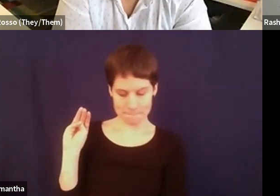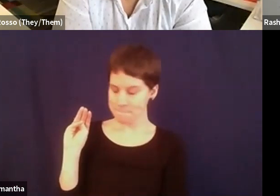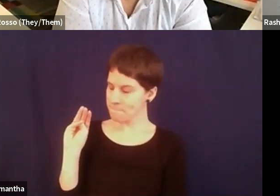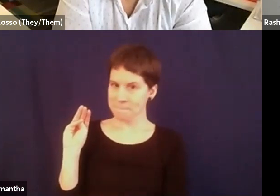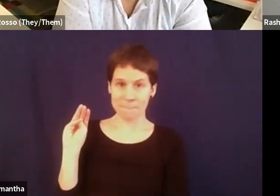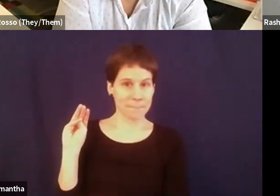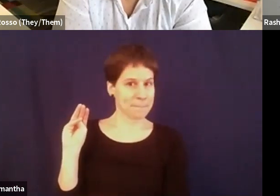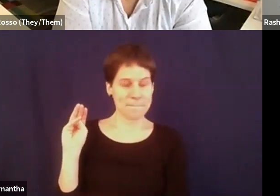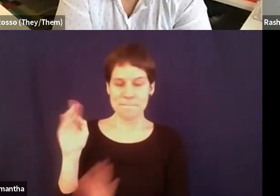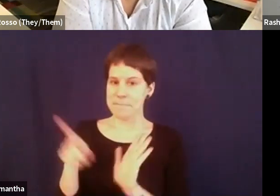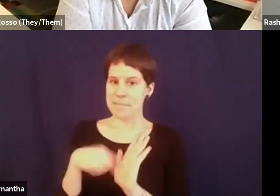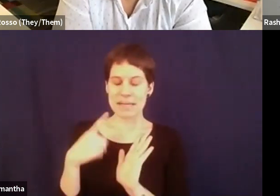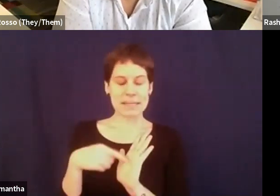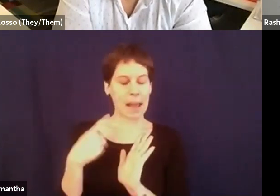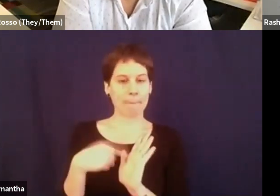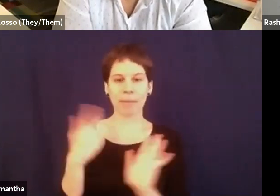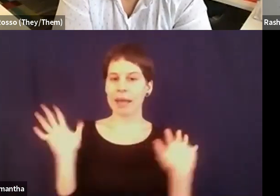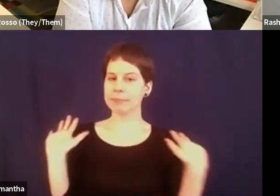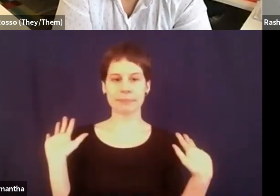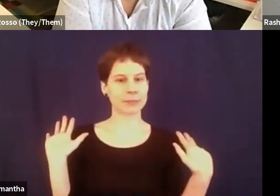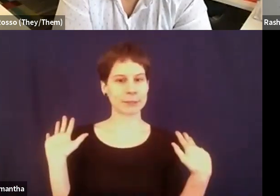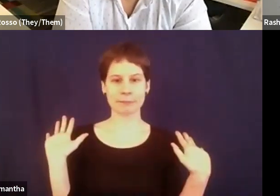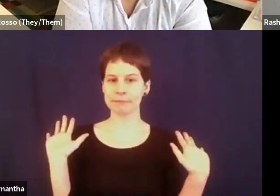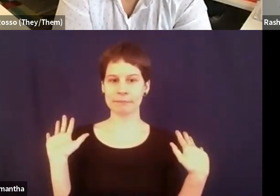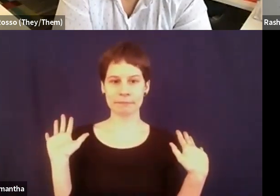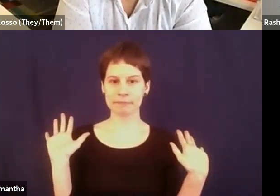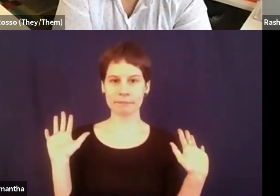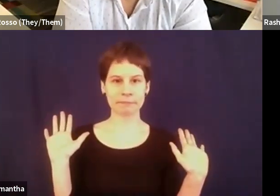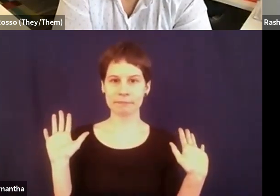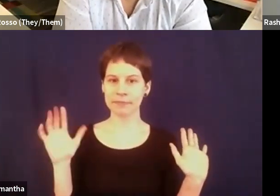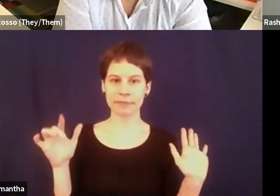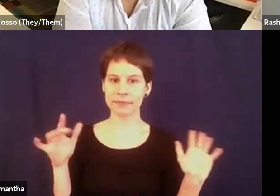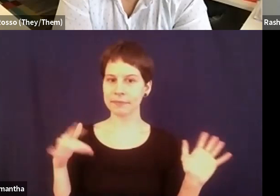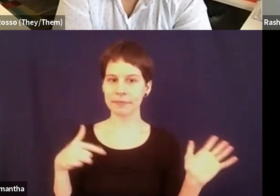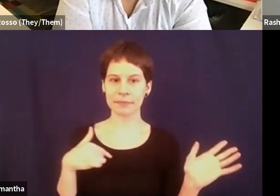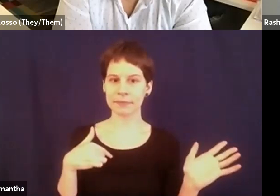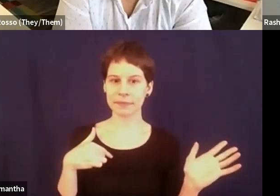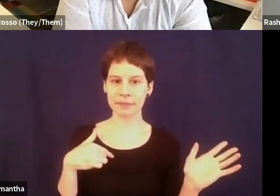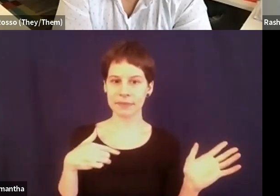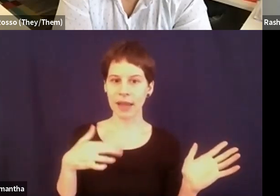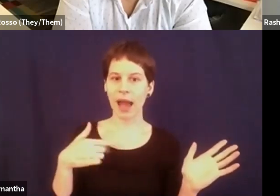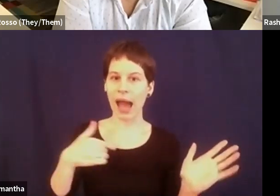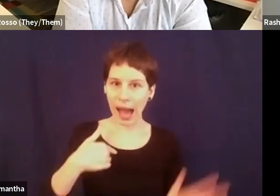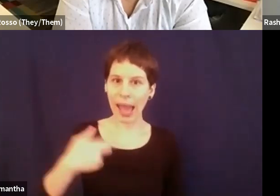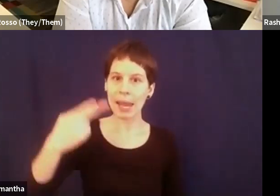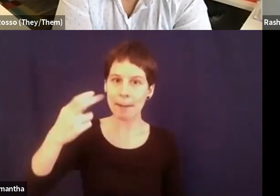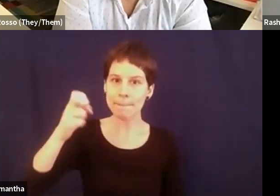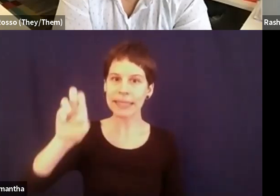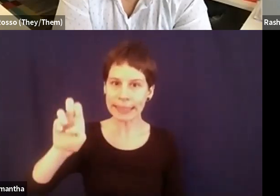sometimes I just get to that point where I'm just like, I'm a he. He, him, his. Yeah, yeah.